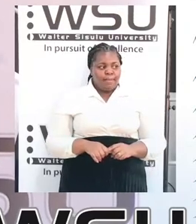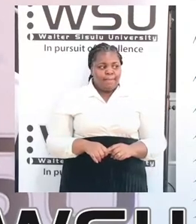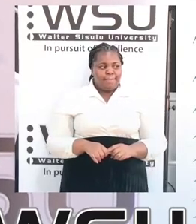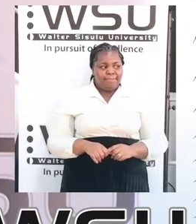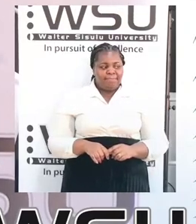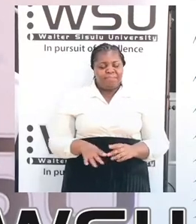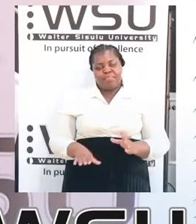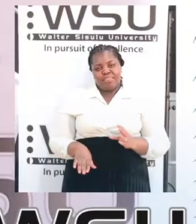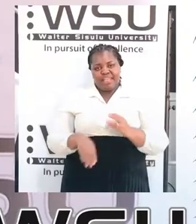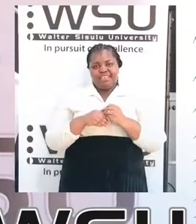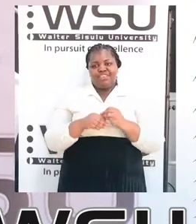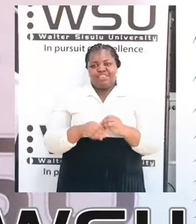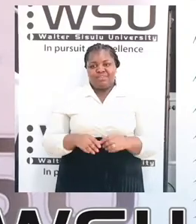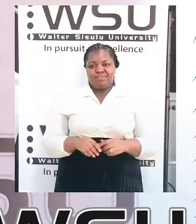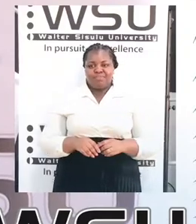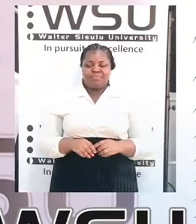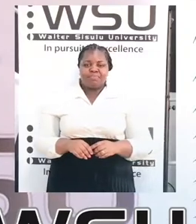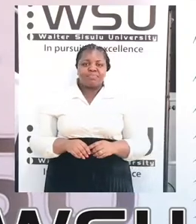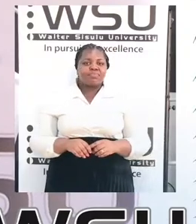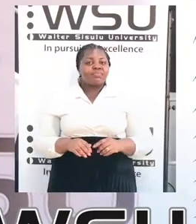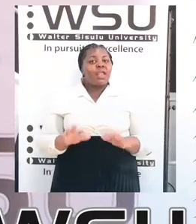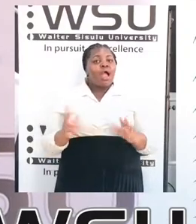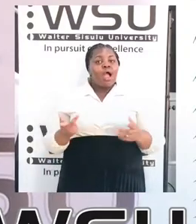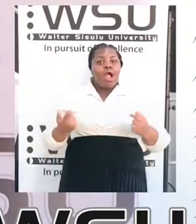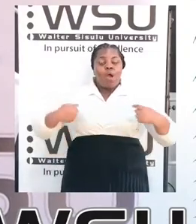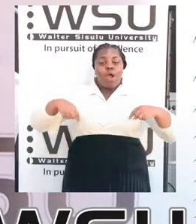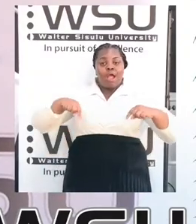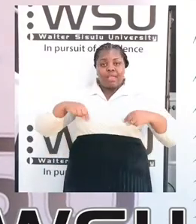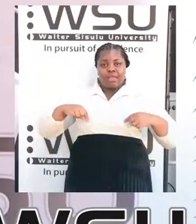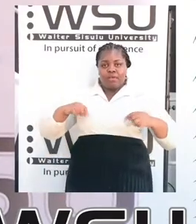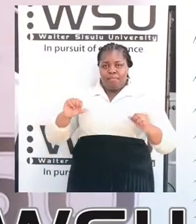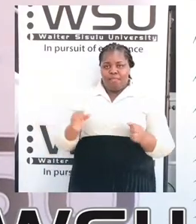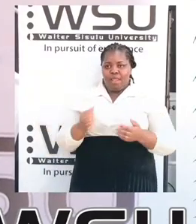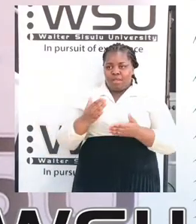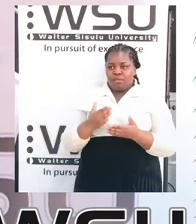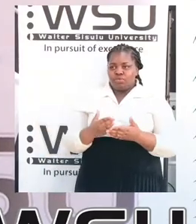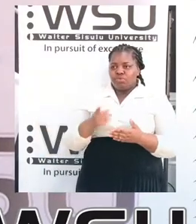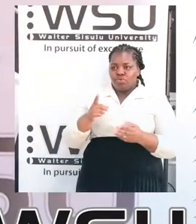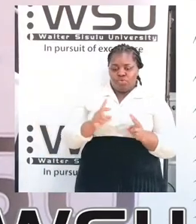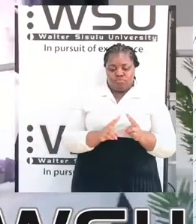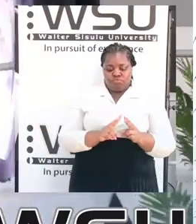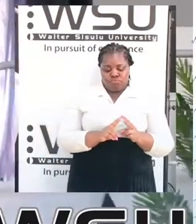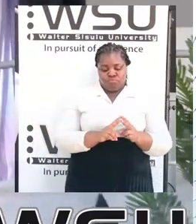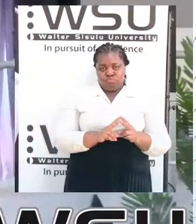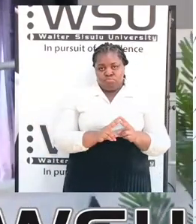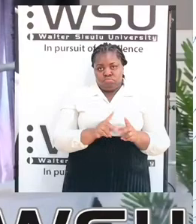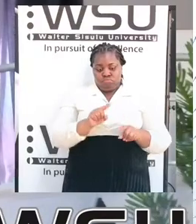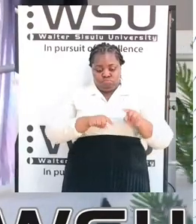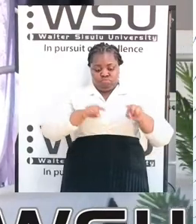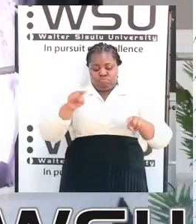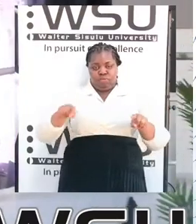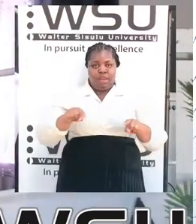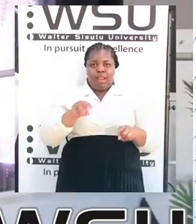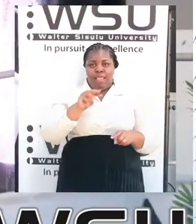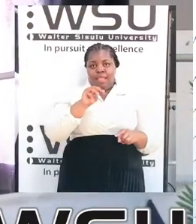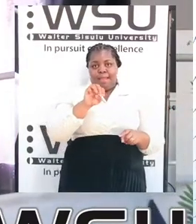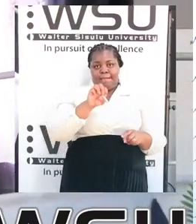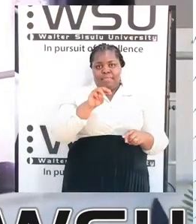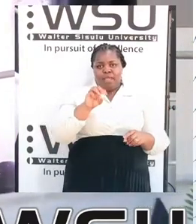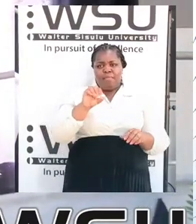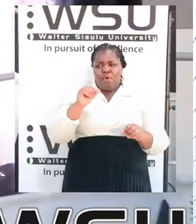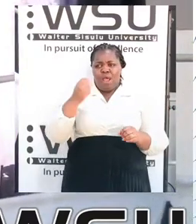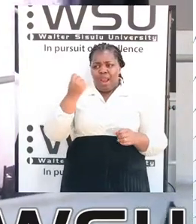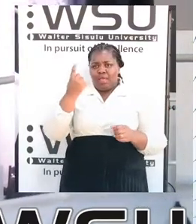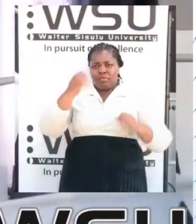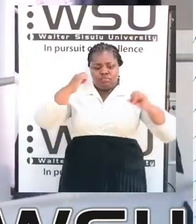In addition, how can we leverage on the various memorandum of